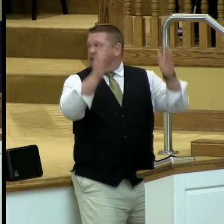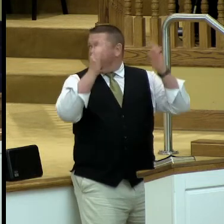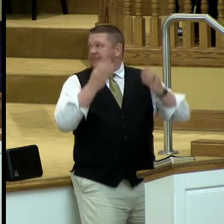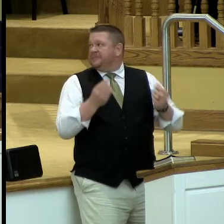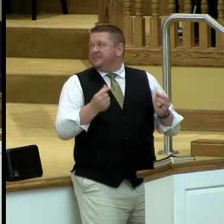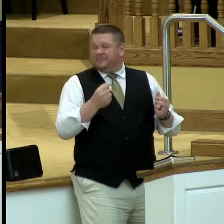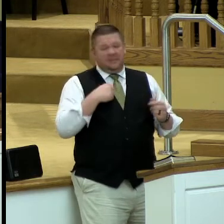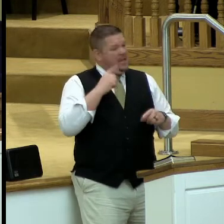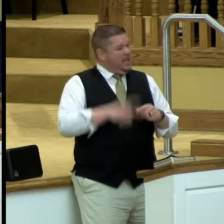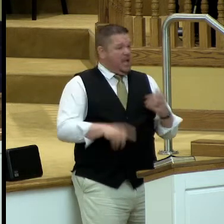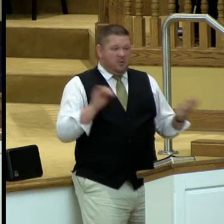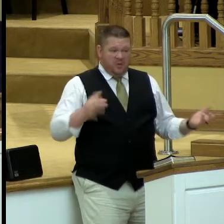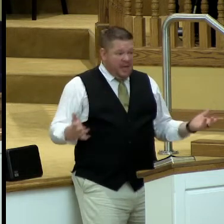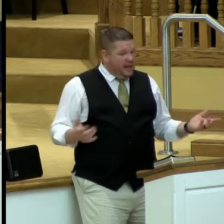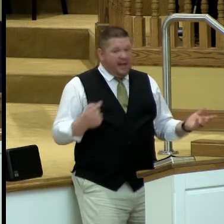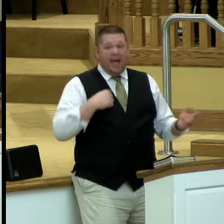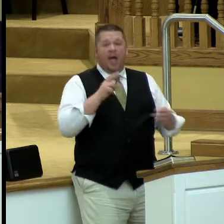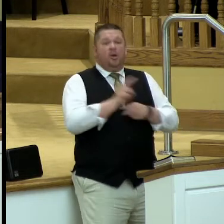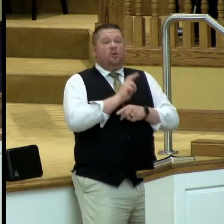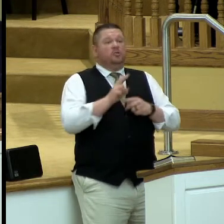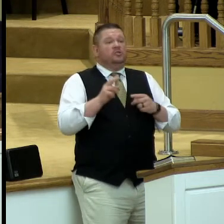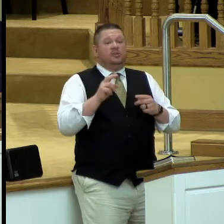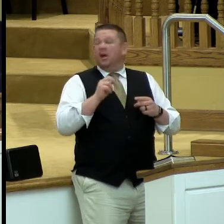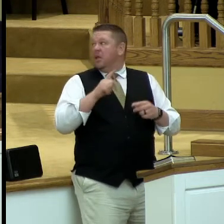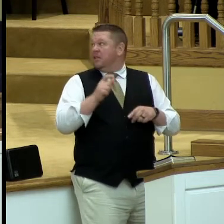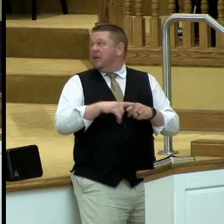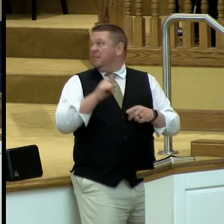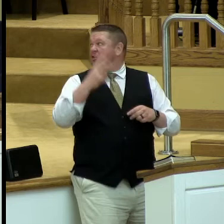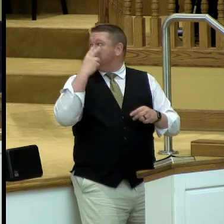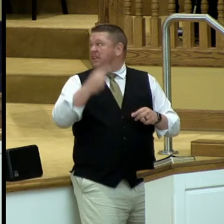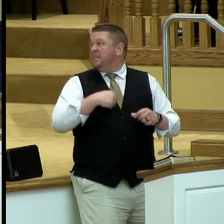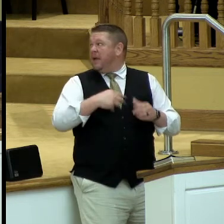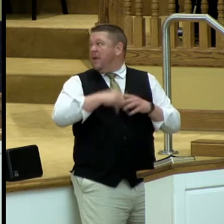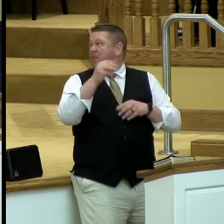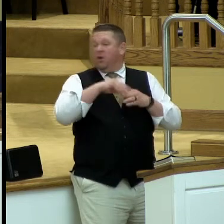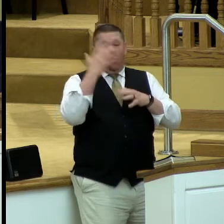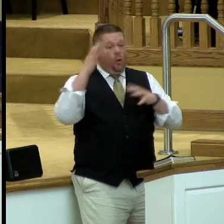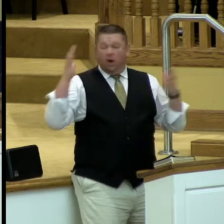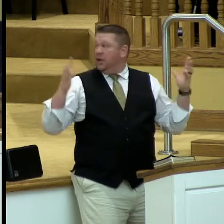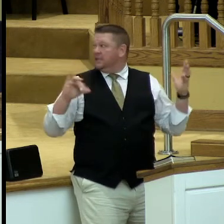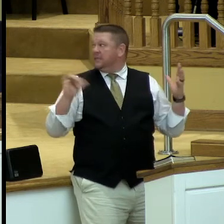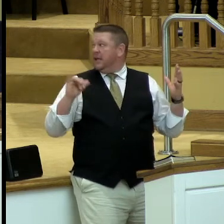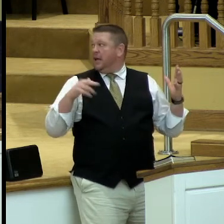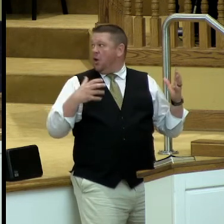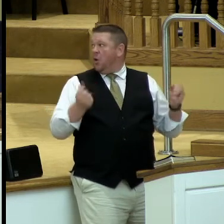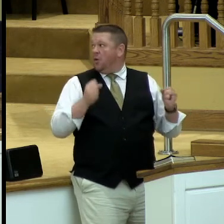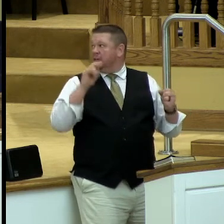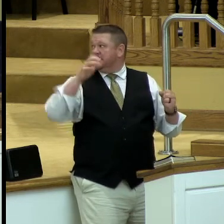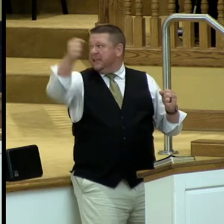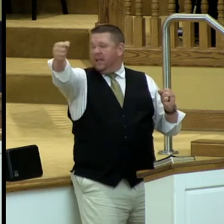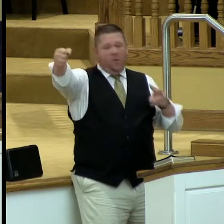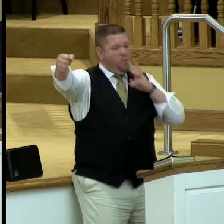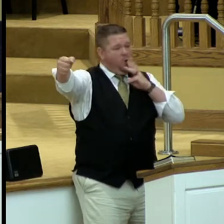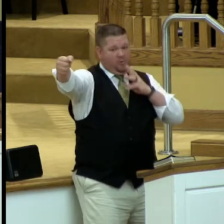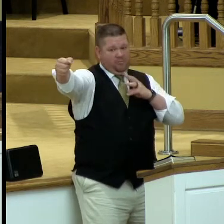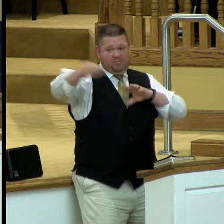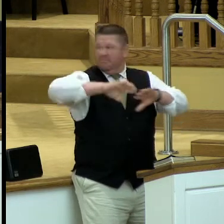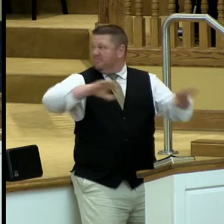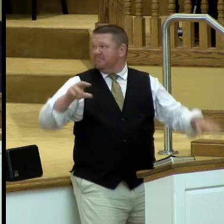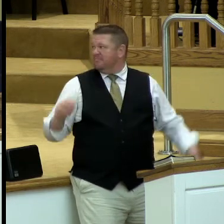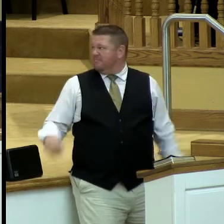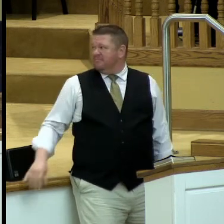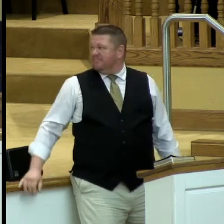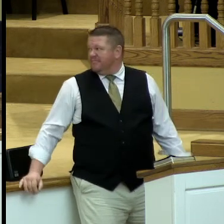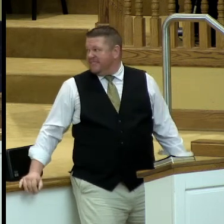ground? I can't do that. I use this analogy all the time. Could you see me out there in the wilderness, like just holding a stick over the water?